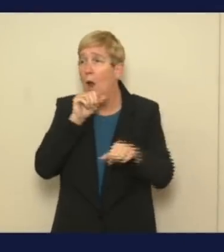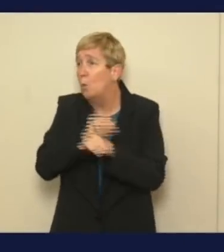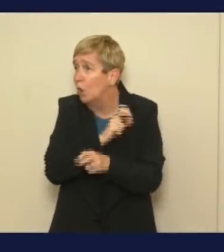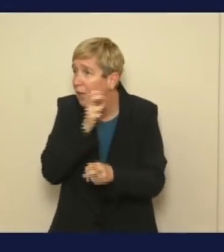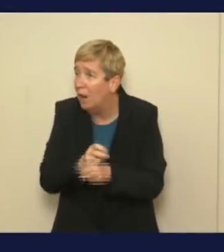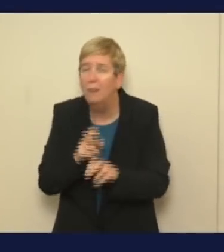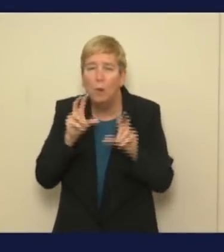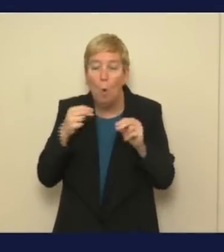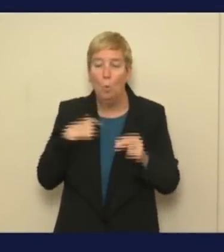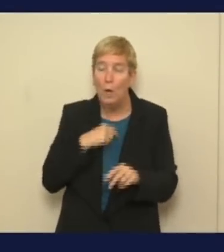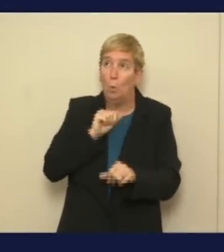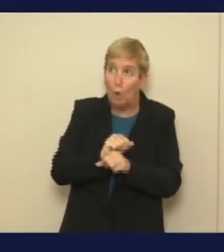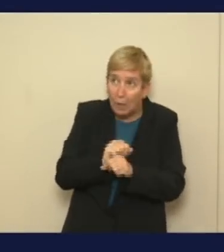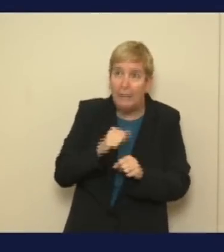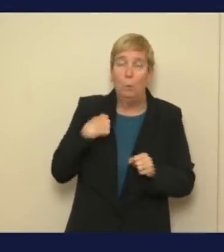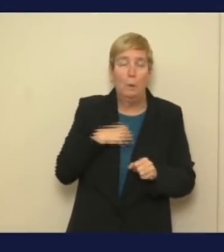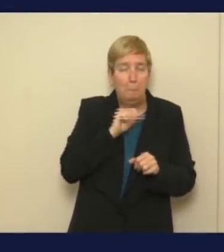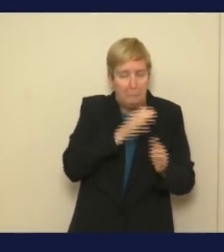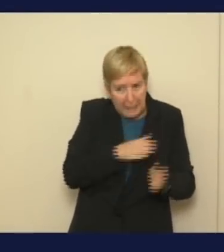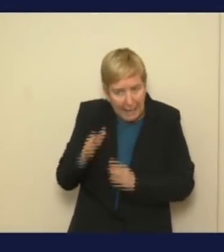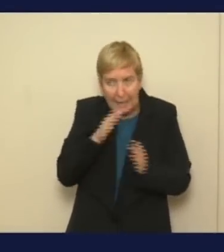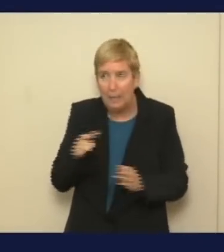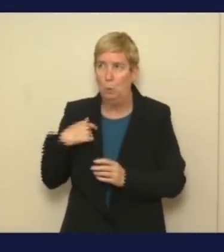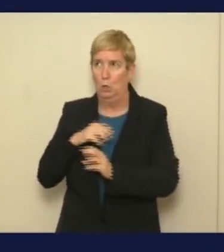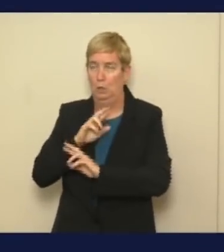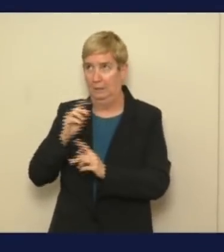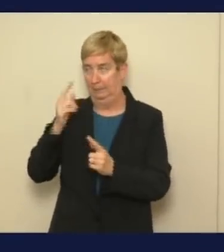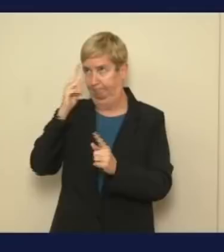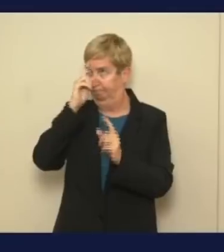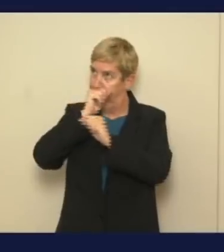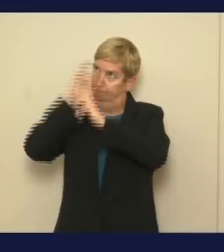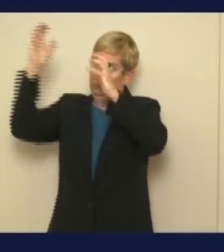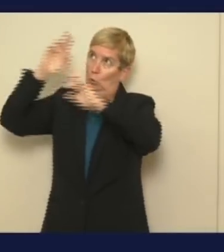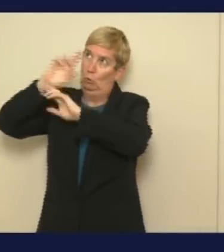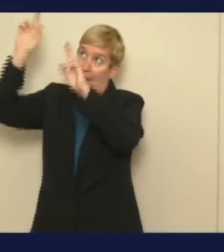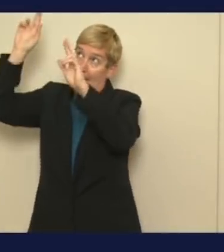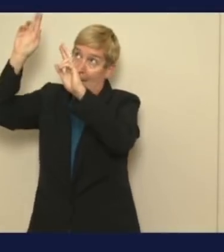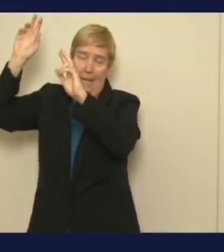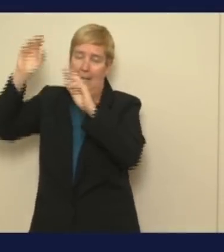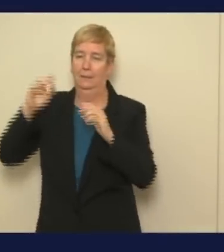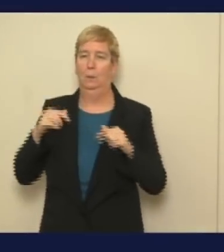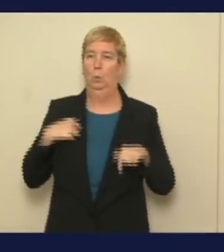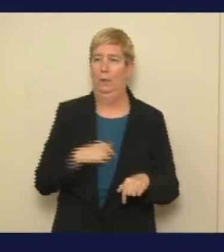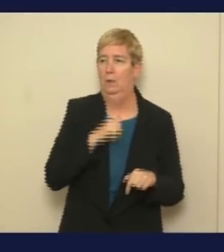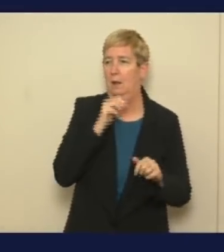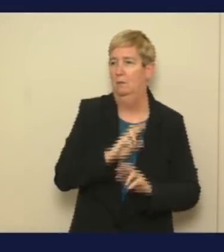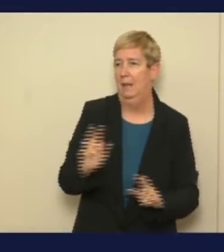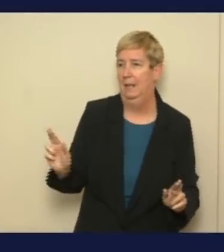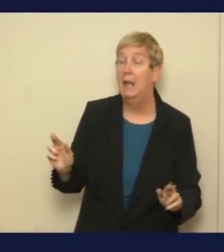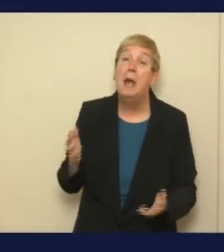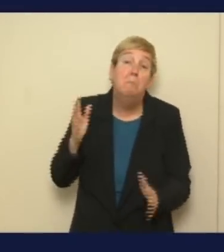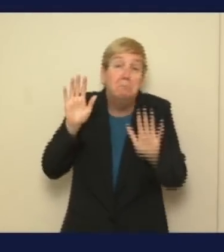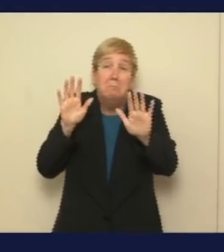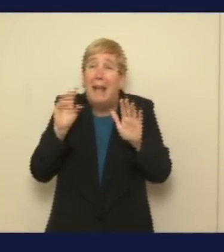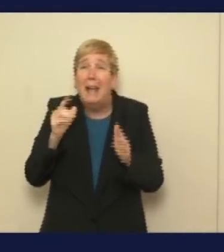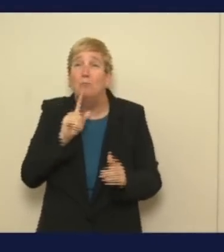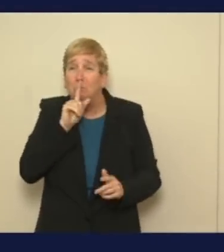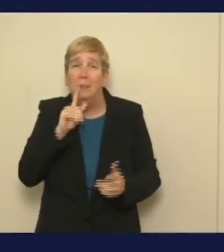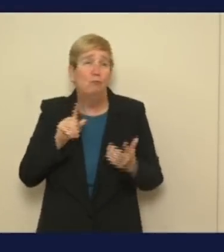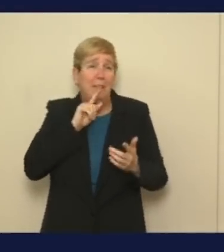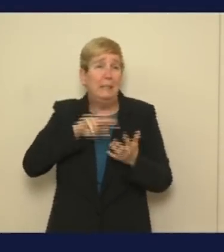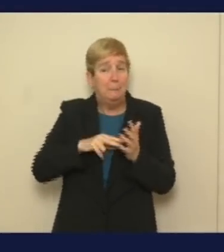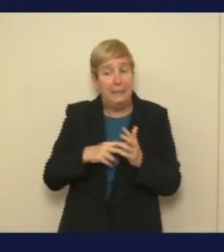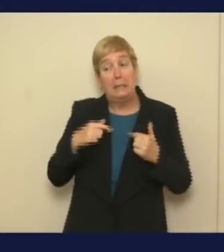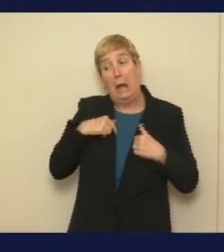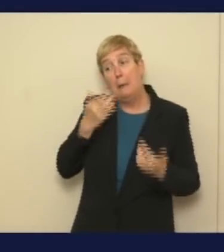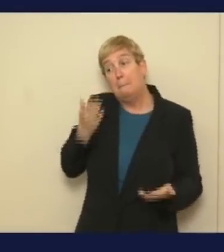It doesn't mean that we won't get to phase 2. Frankly, it doesn't mean that I might not be making an announcement about additional